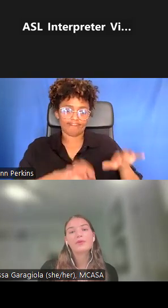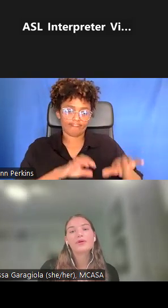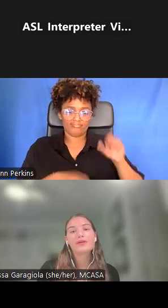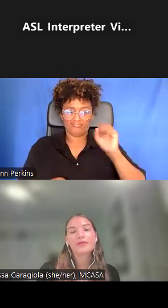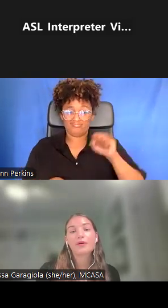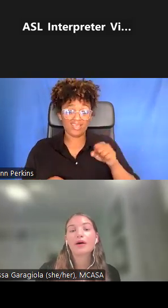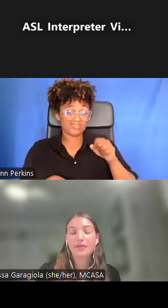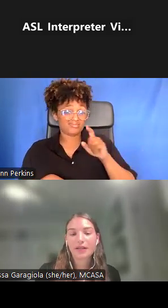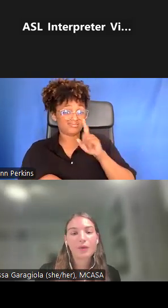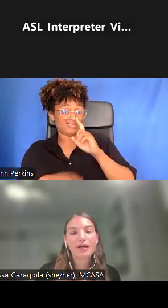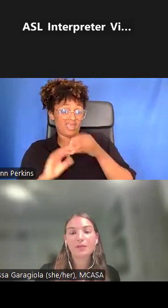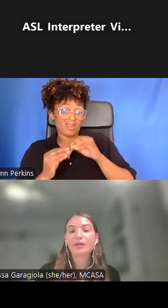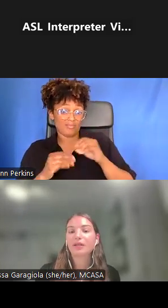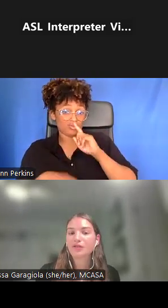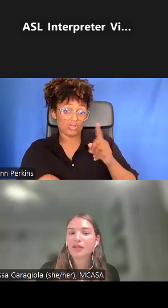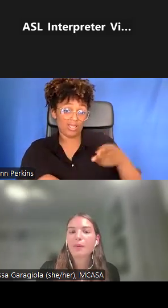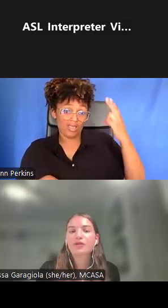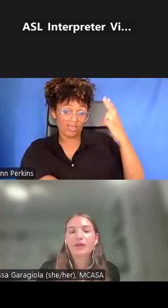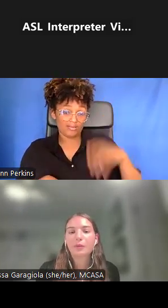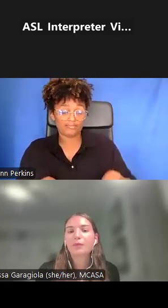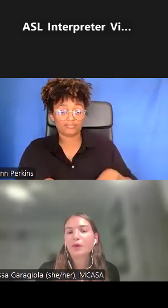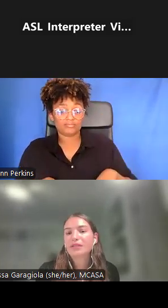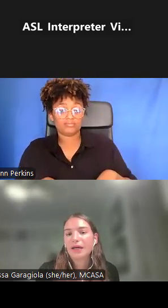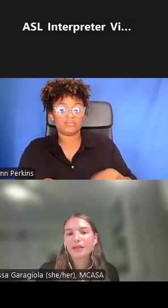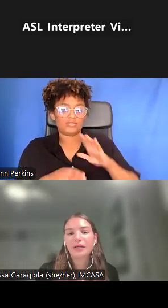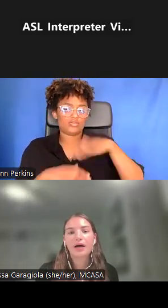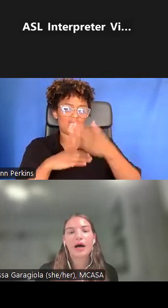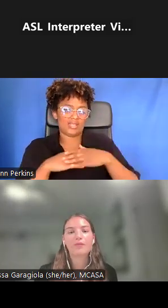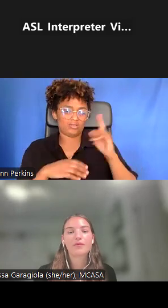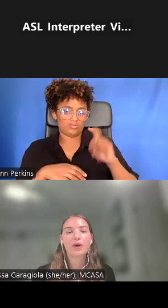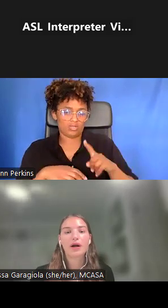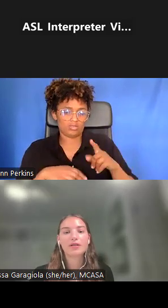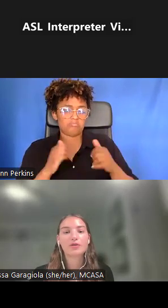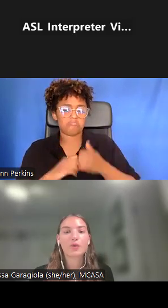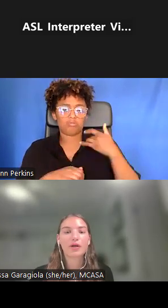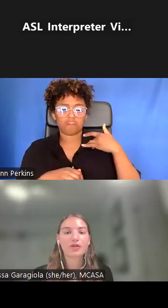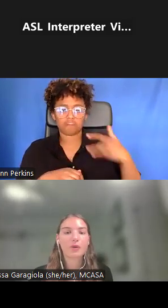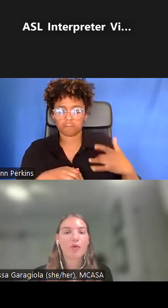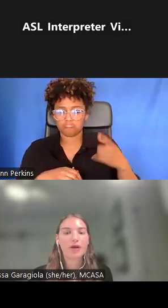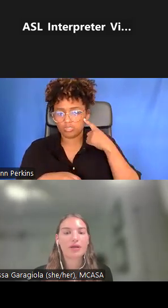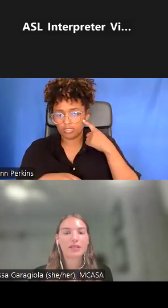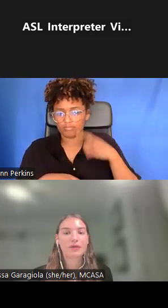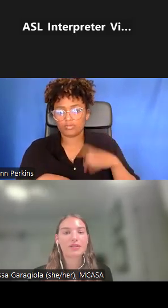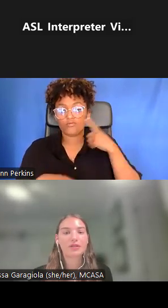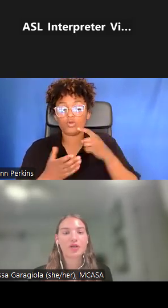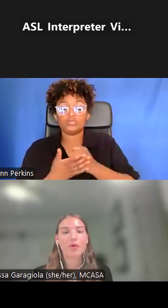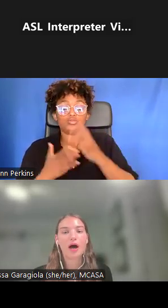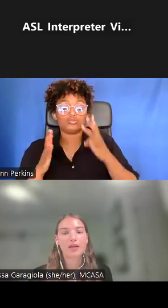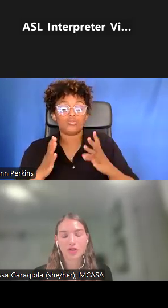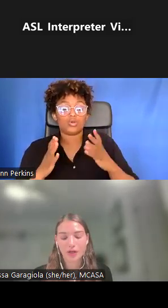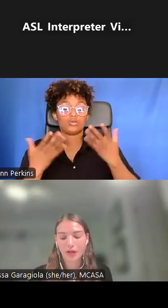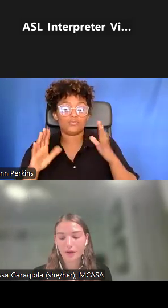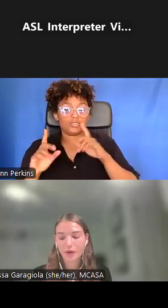So for the next one, similarly, just think about what you think would be most likely for social workers who reported experiencing